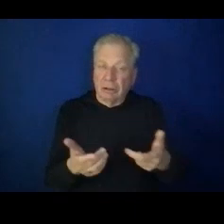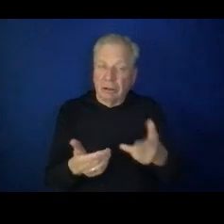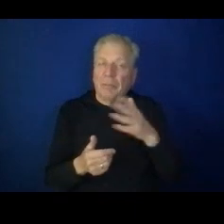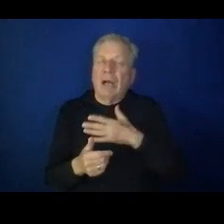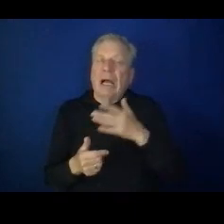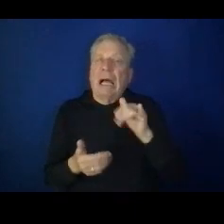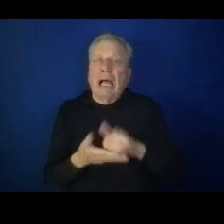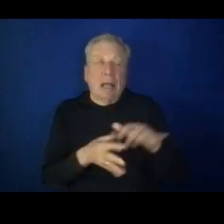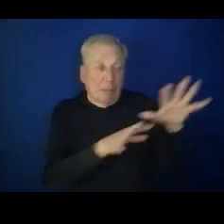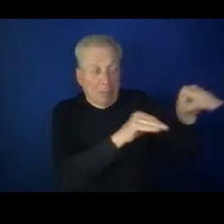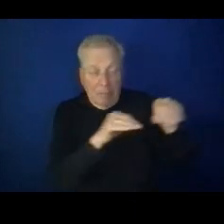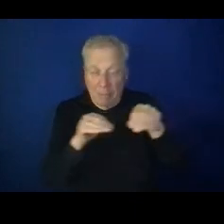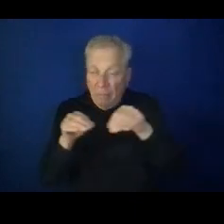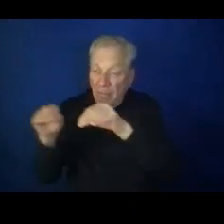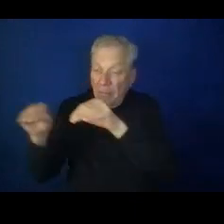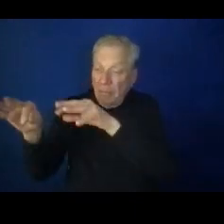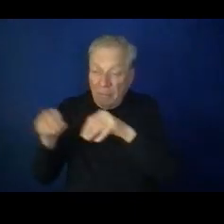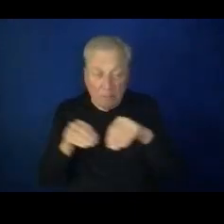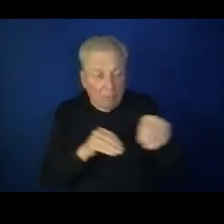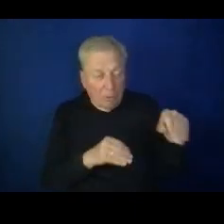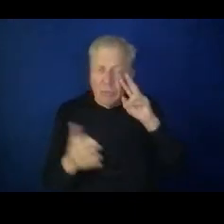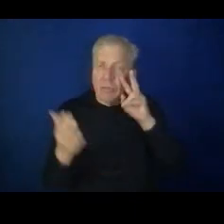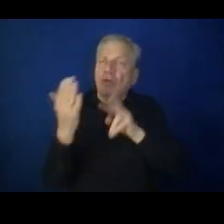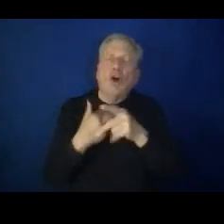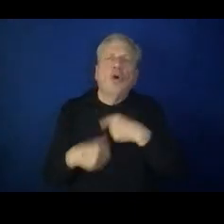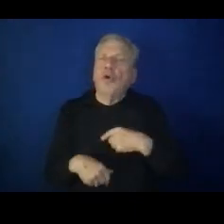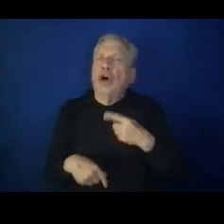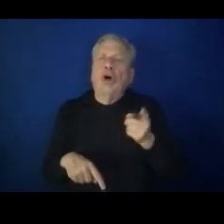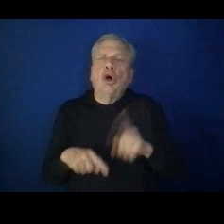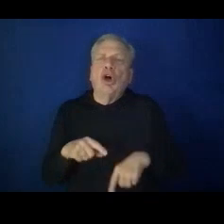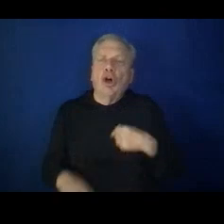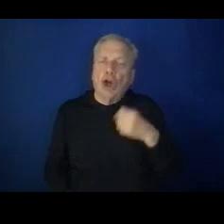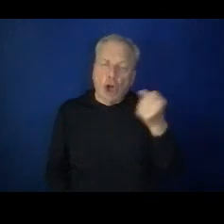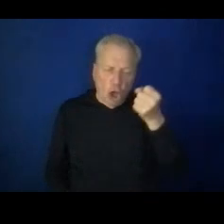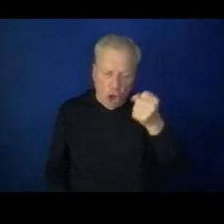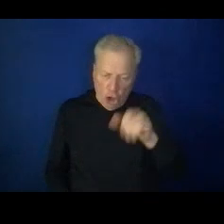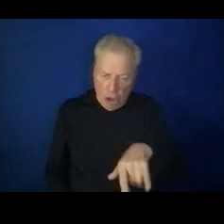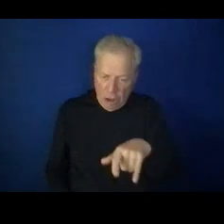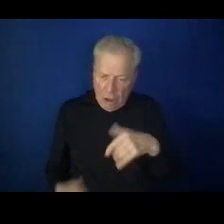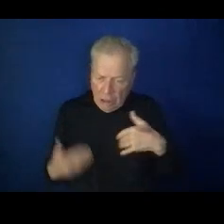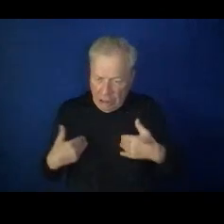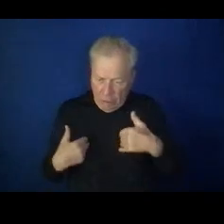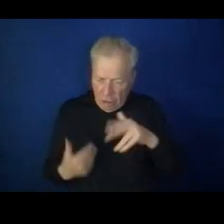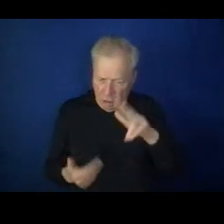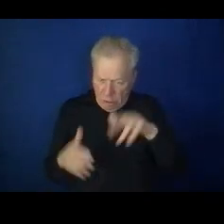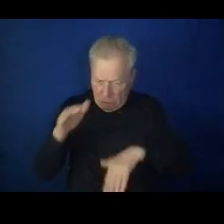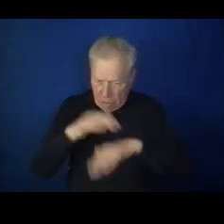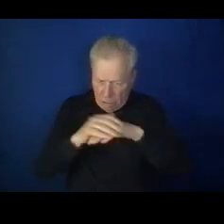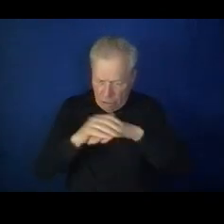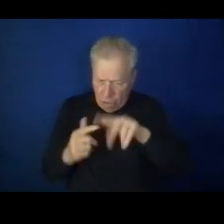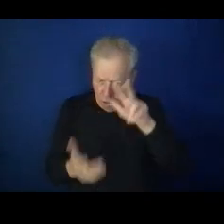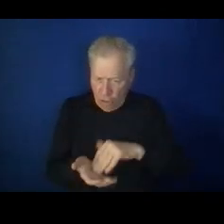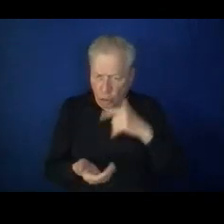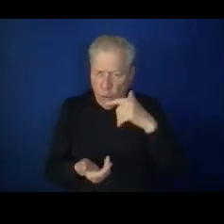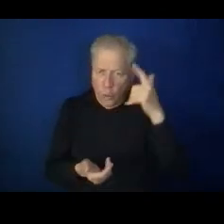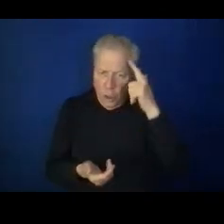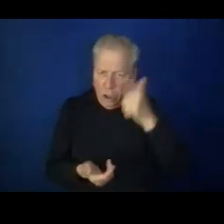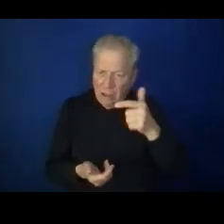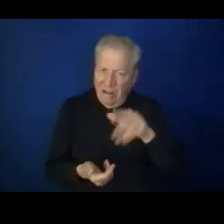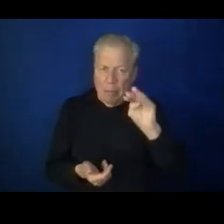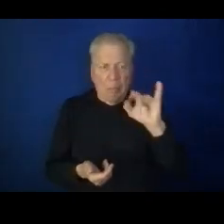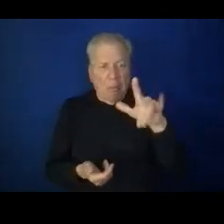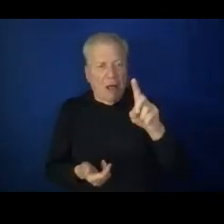Migrations weren't like we were predicted. Like we could not hold the herd at 3,000 animals because if it was a mild winter, the animals